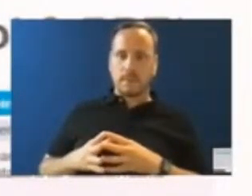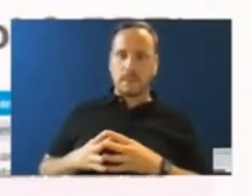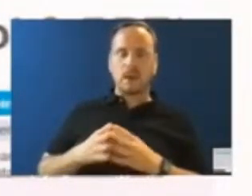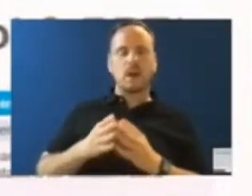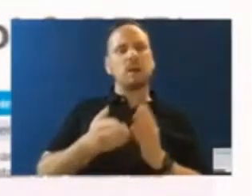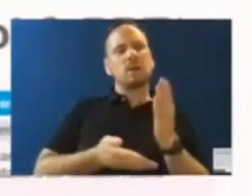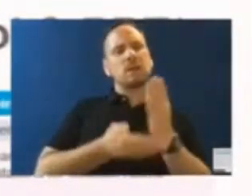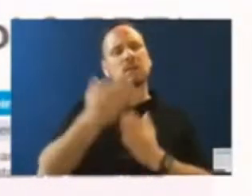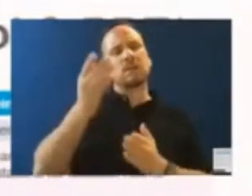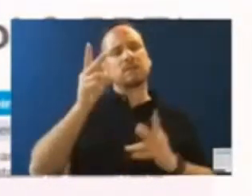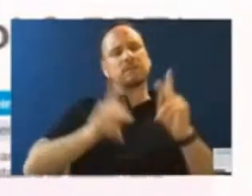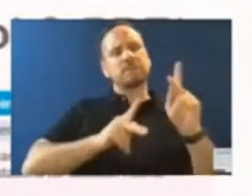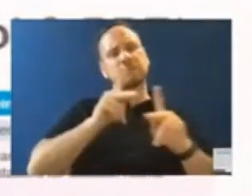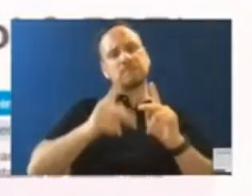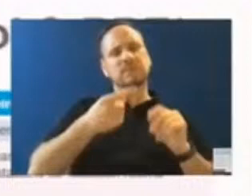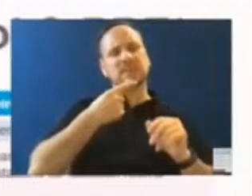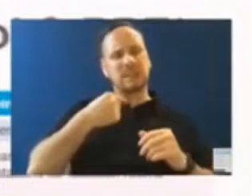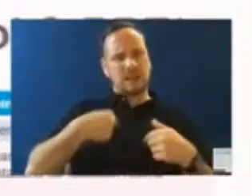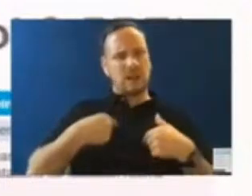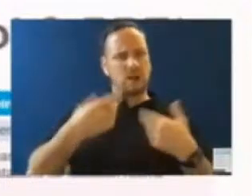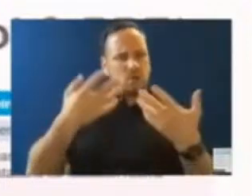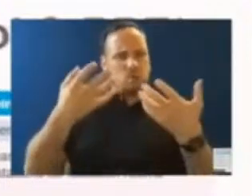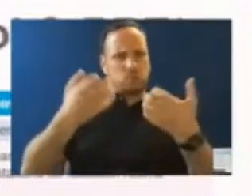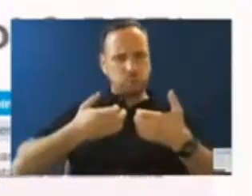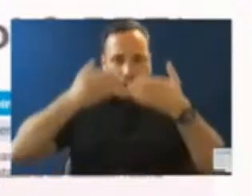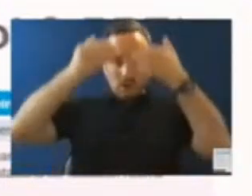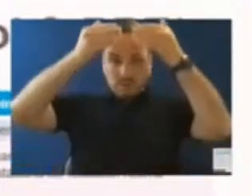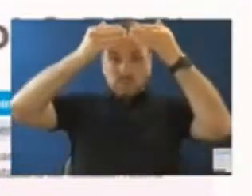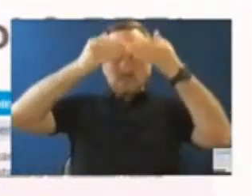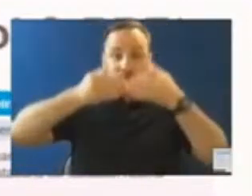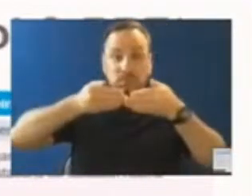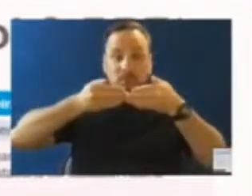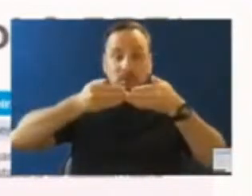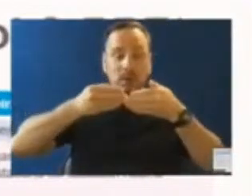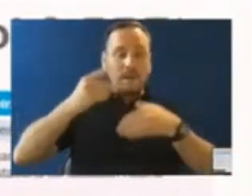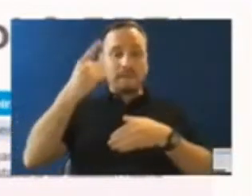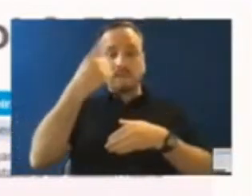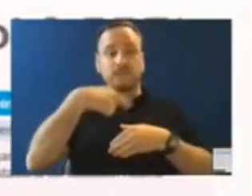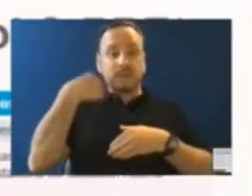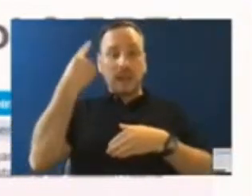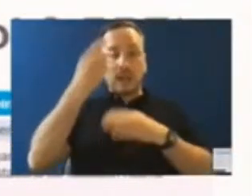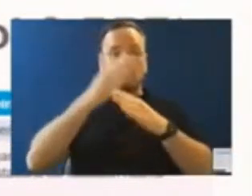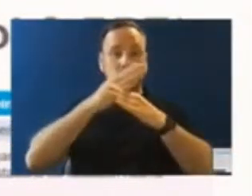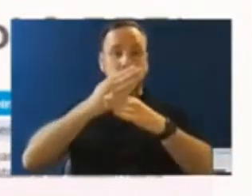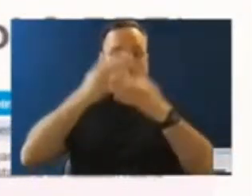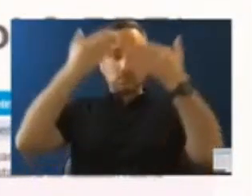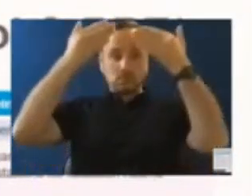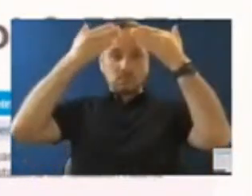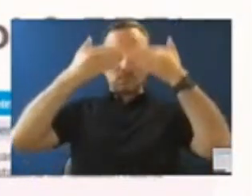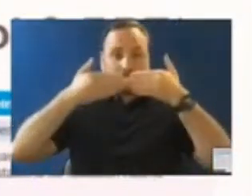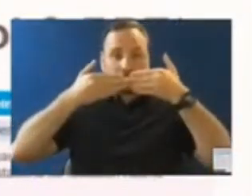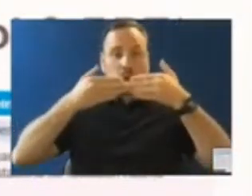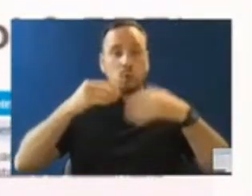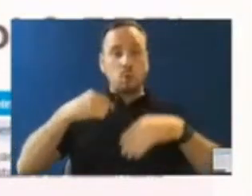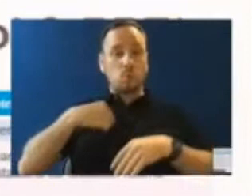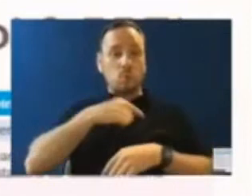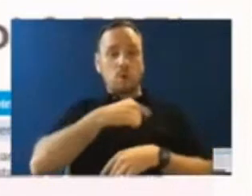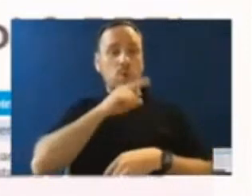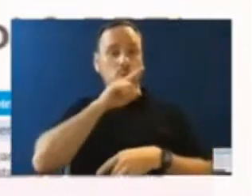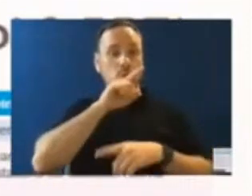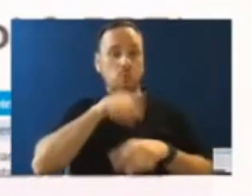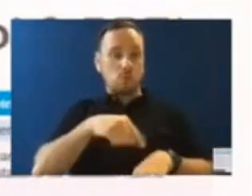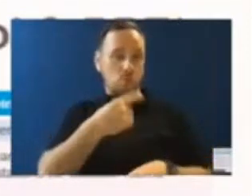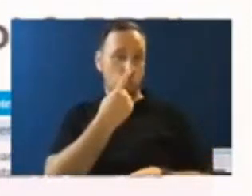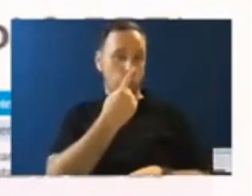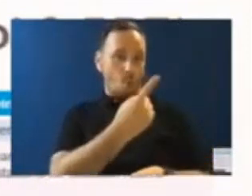would feel better if we had a face shield. So we are in the process of ordering 1 face shield for every staff member